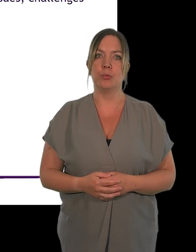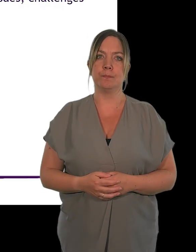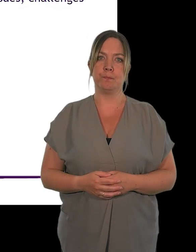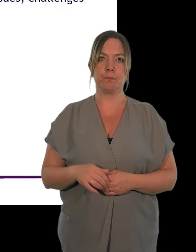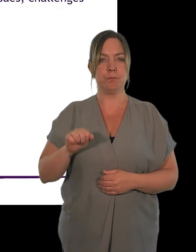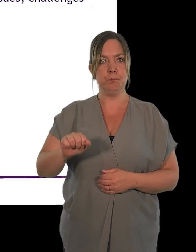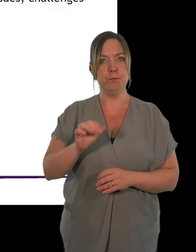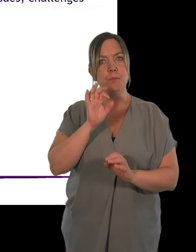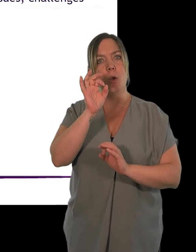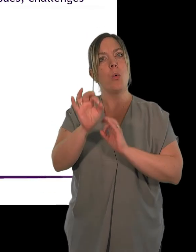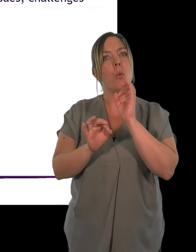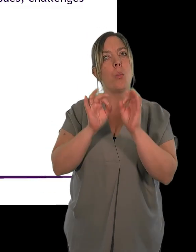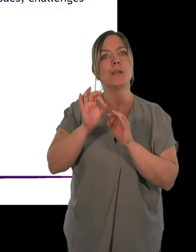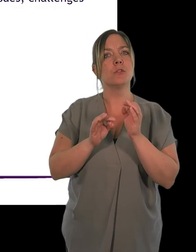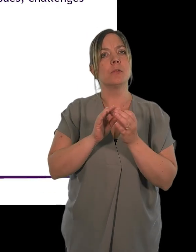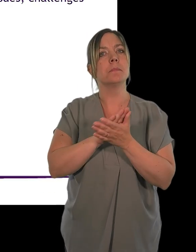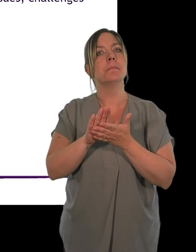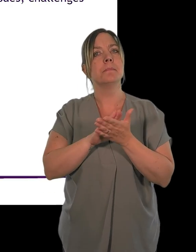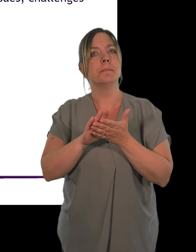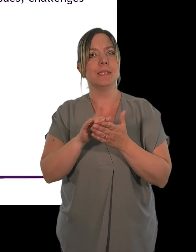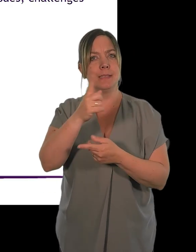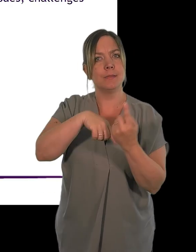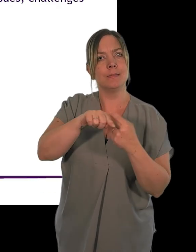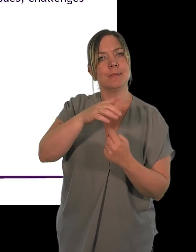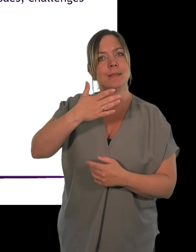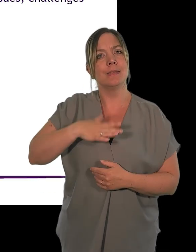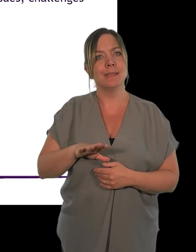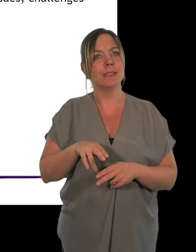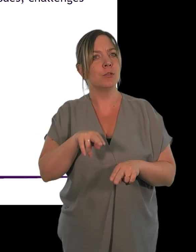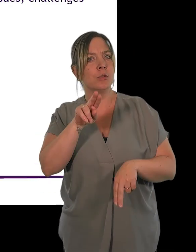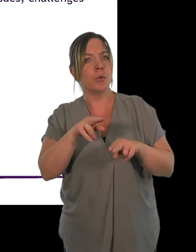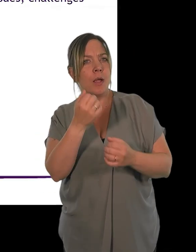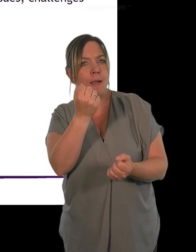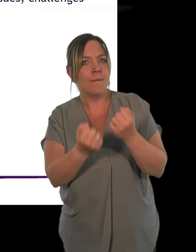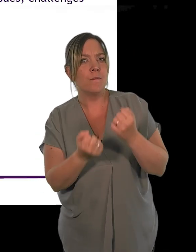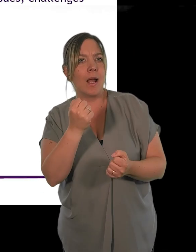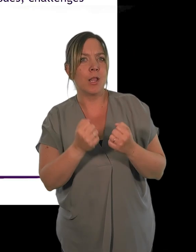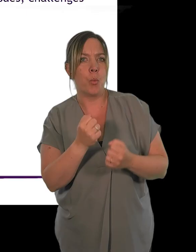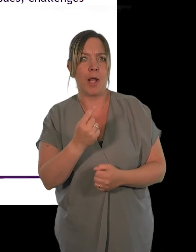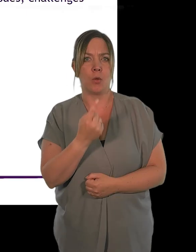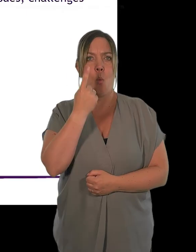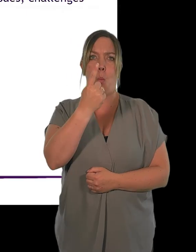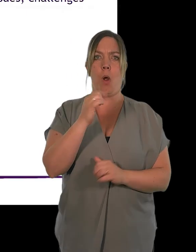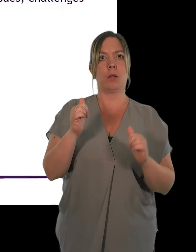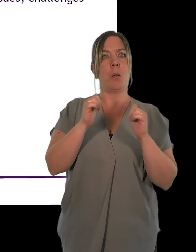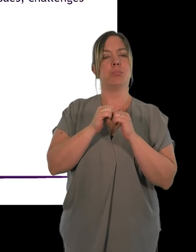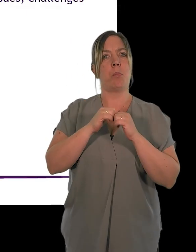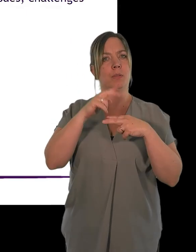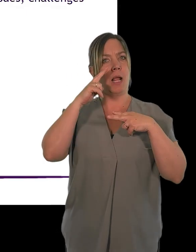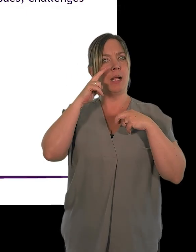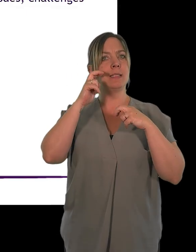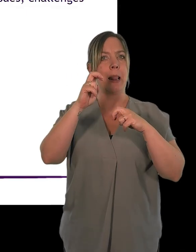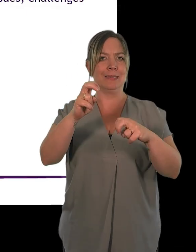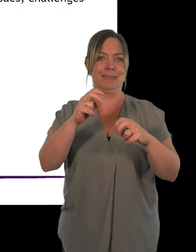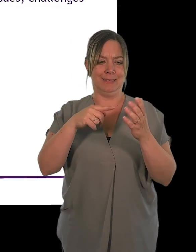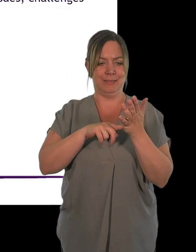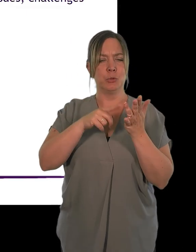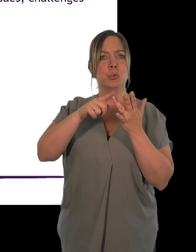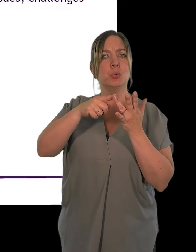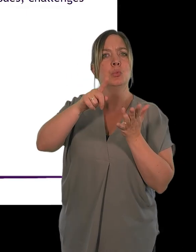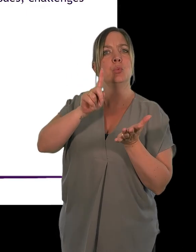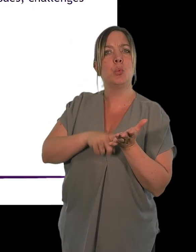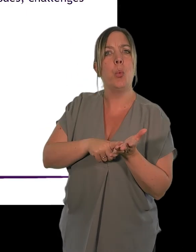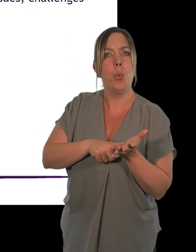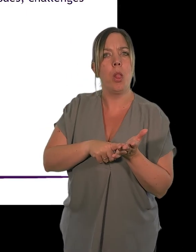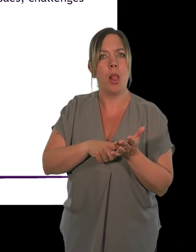So now let's look at question 2. Question 2 requires you to evaluate 1 appropriate